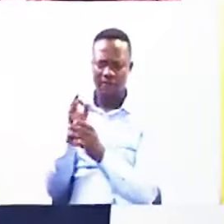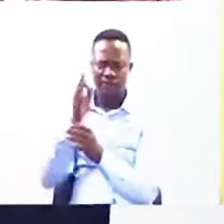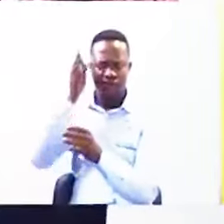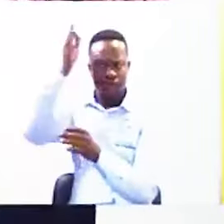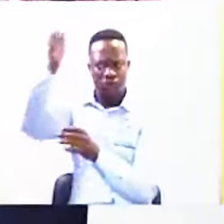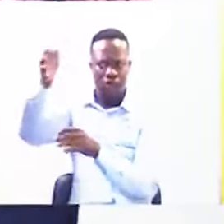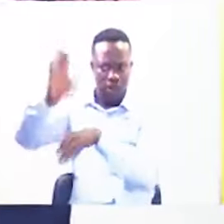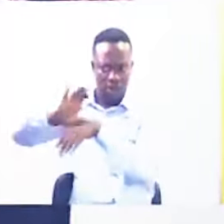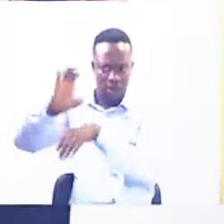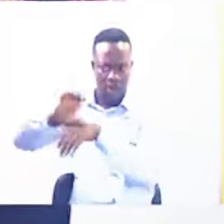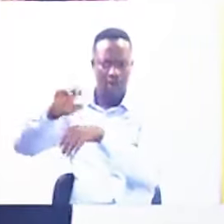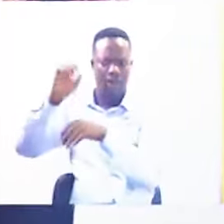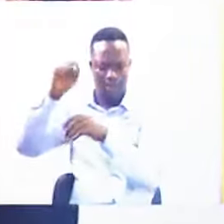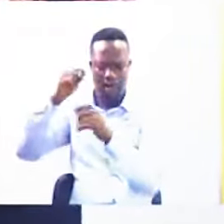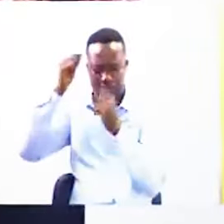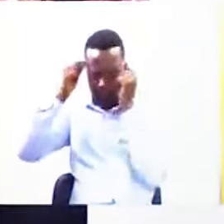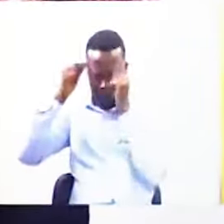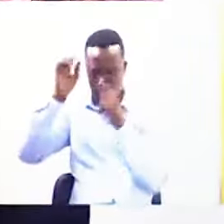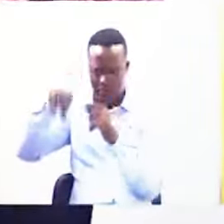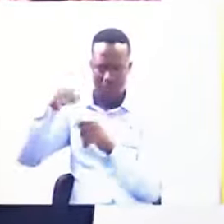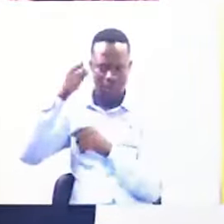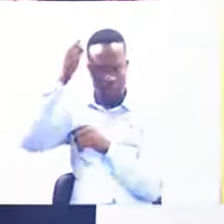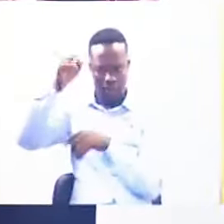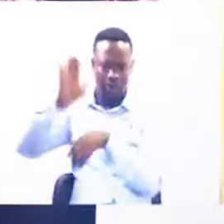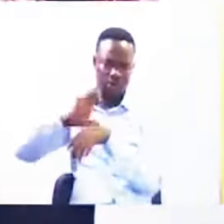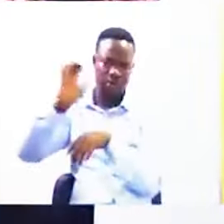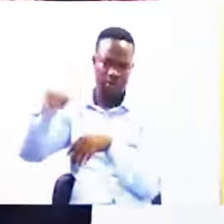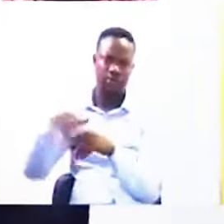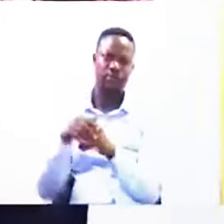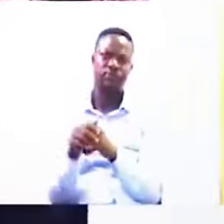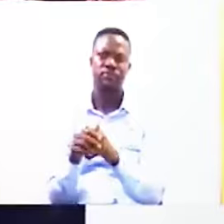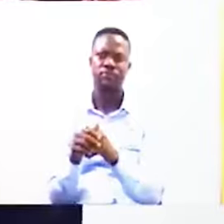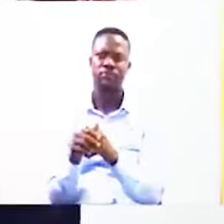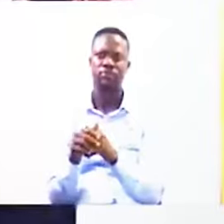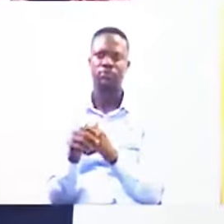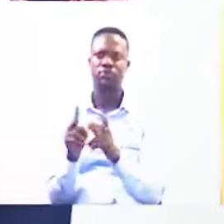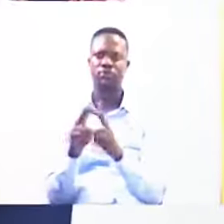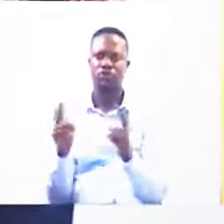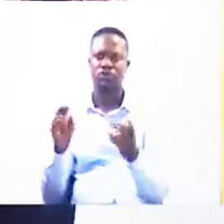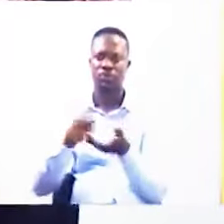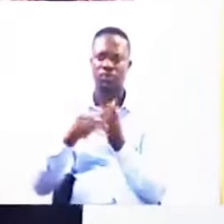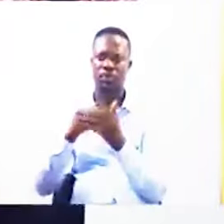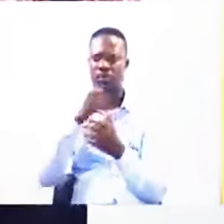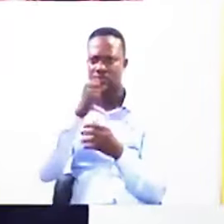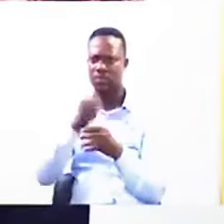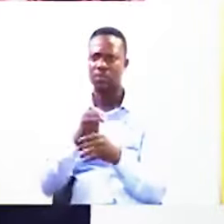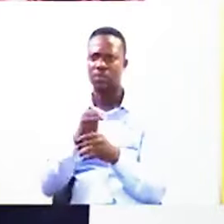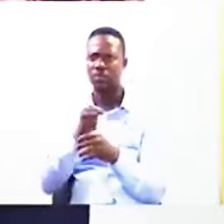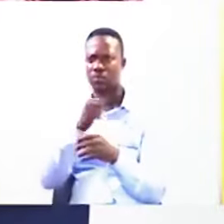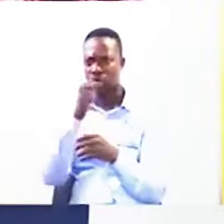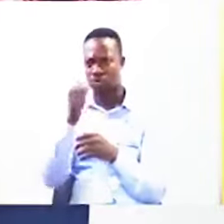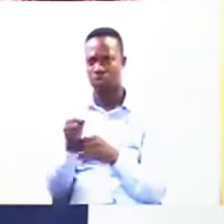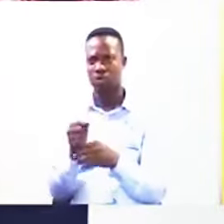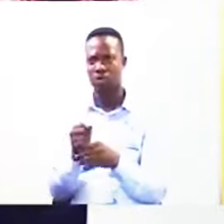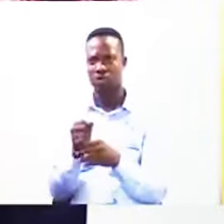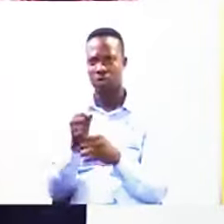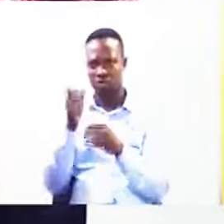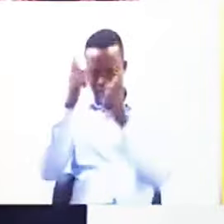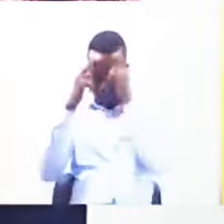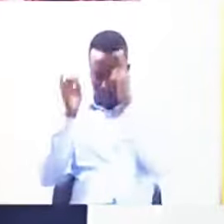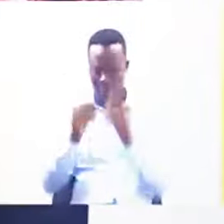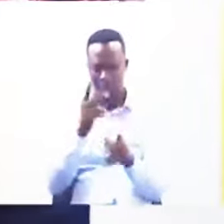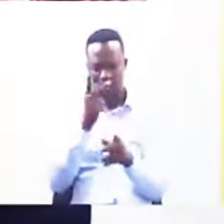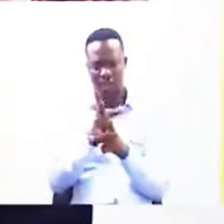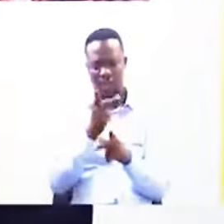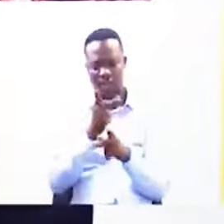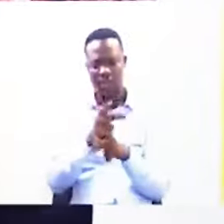ochina asori no. We need to think about tomorrow's church. Se ye dwen ochina asori. So we need to set the record straight, because it will preserve the